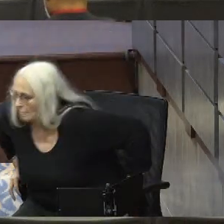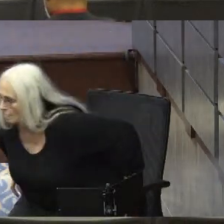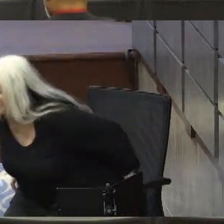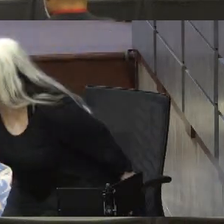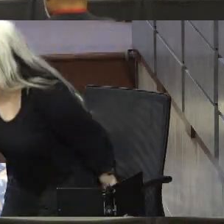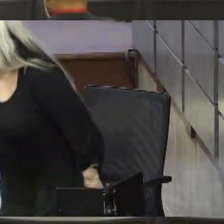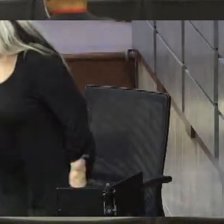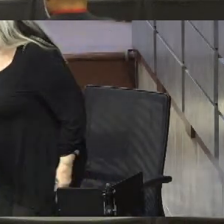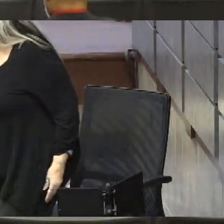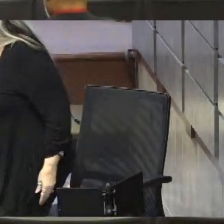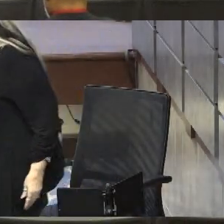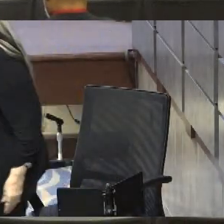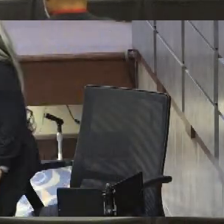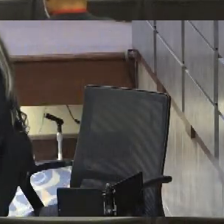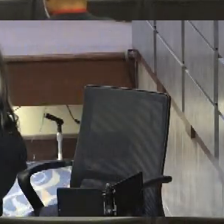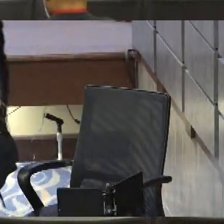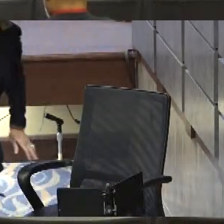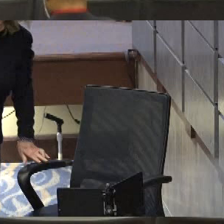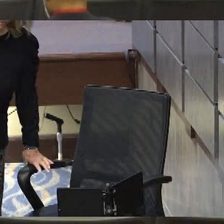Thank you all. Thank you.